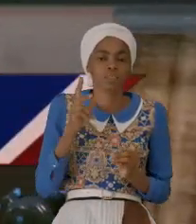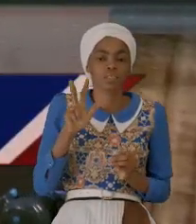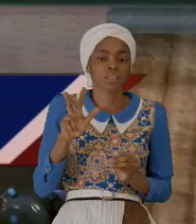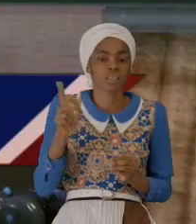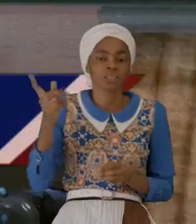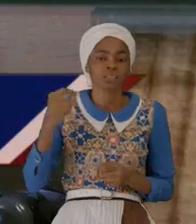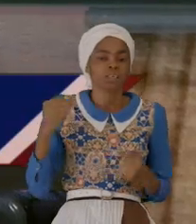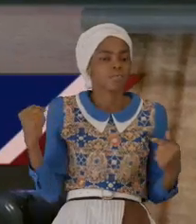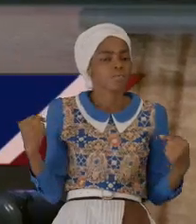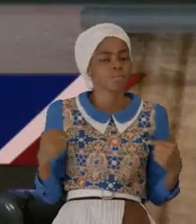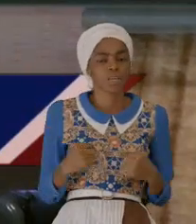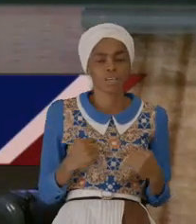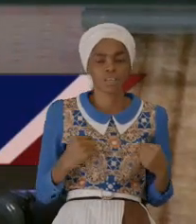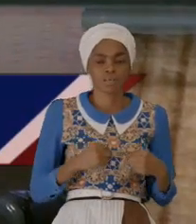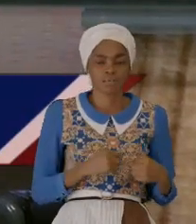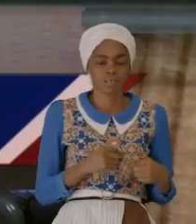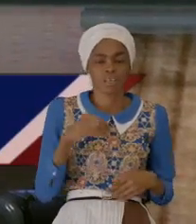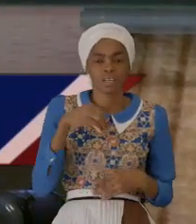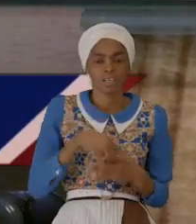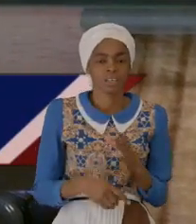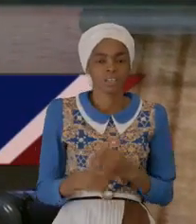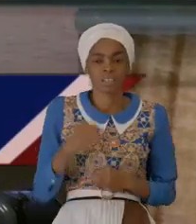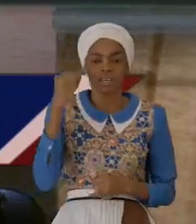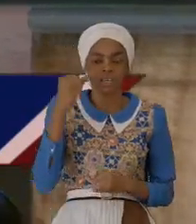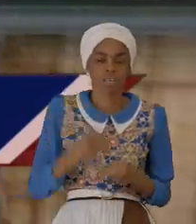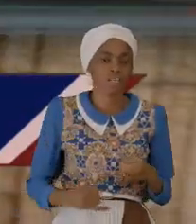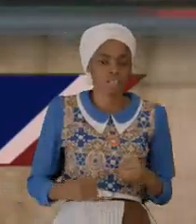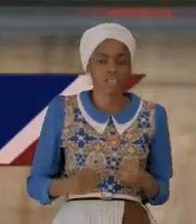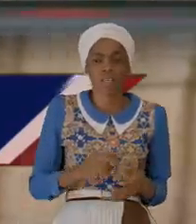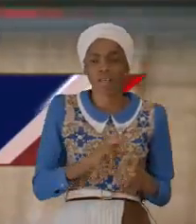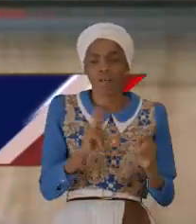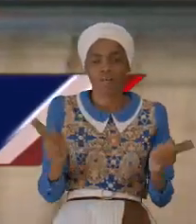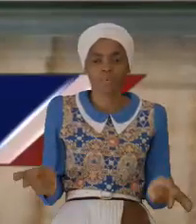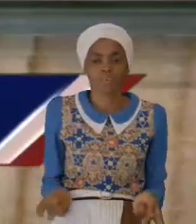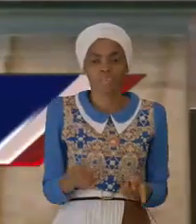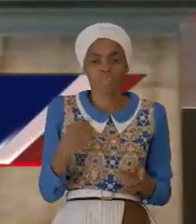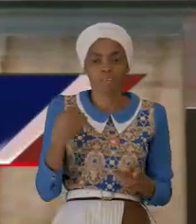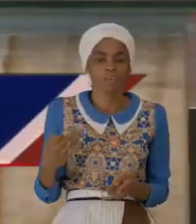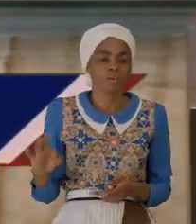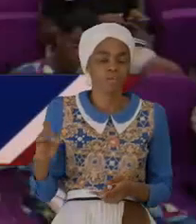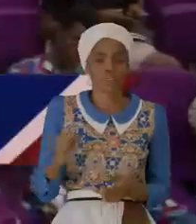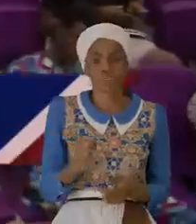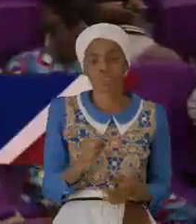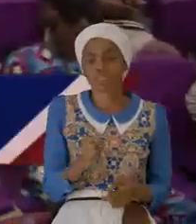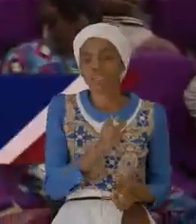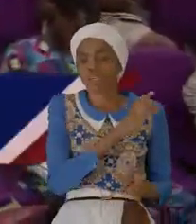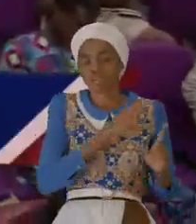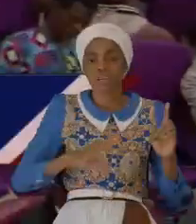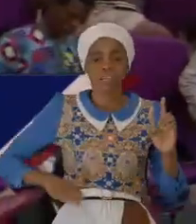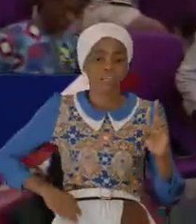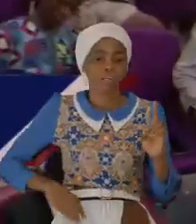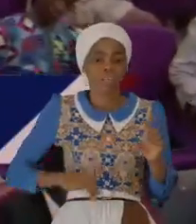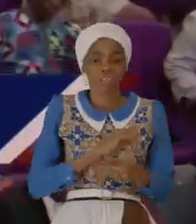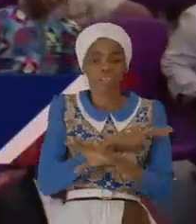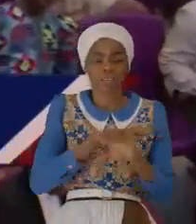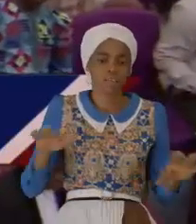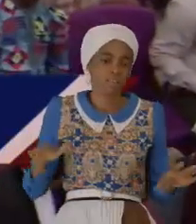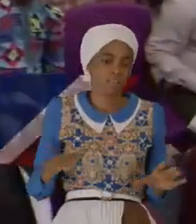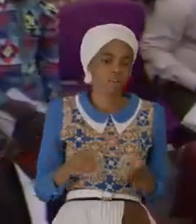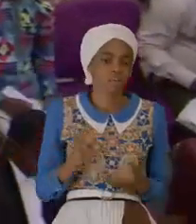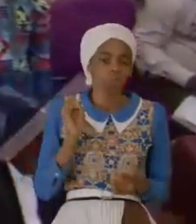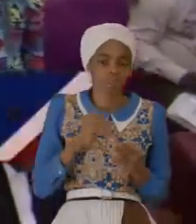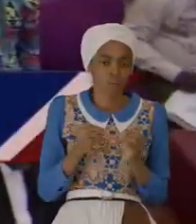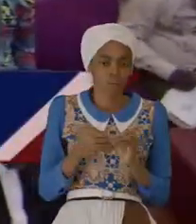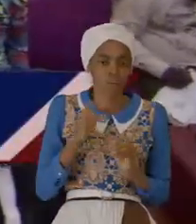final place of the Christless. Let's look at number one. Number one, we're looking